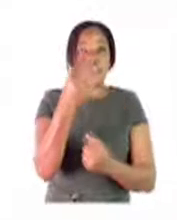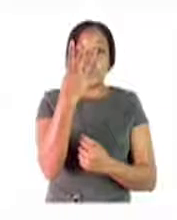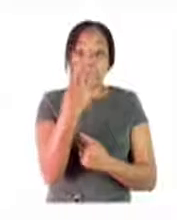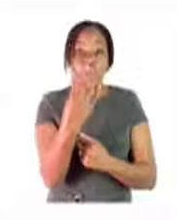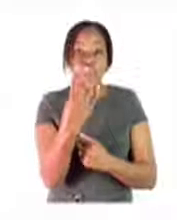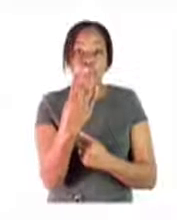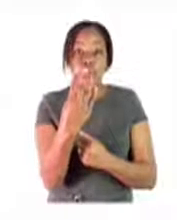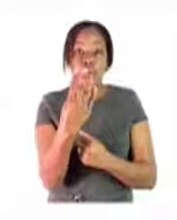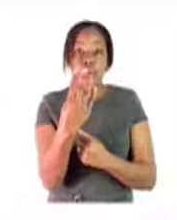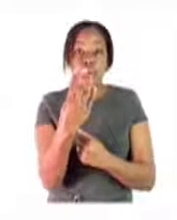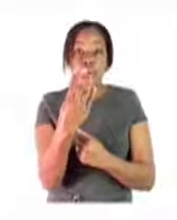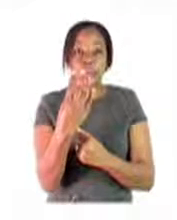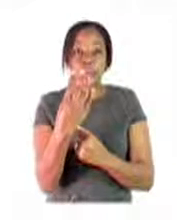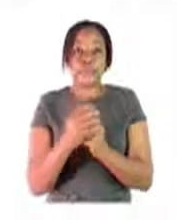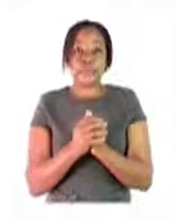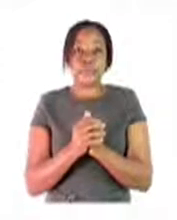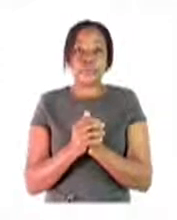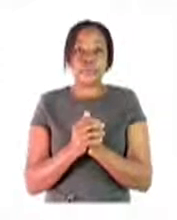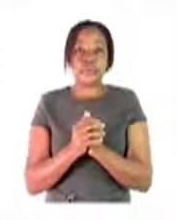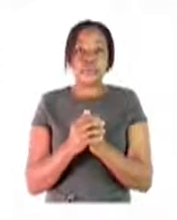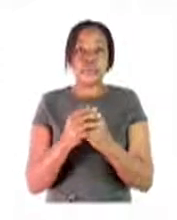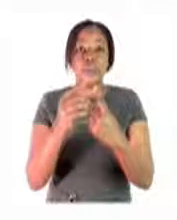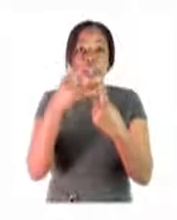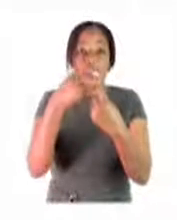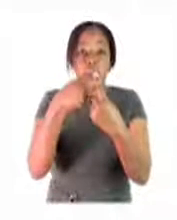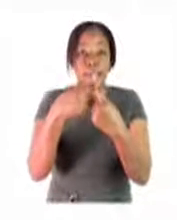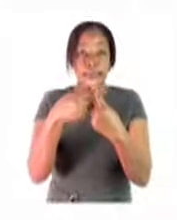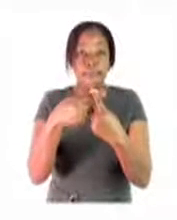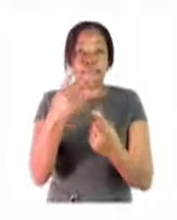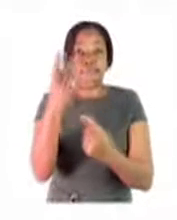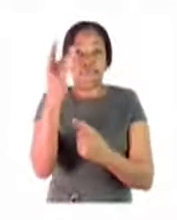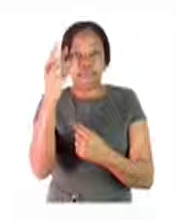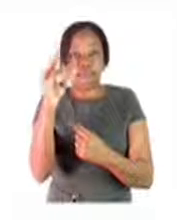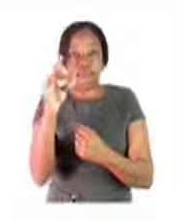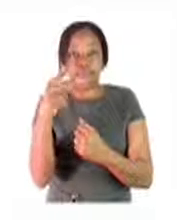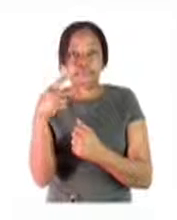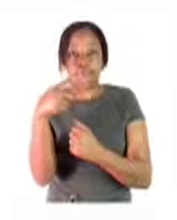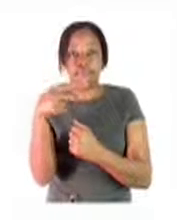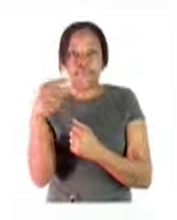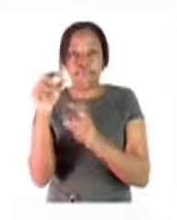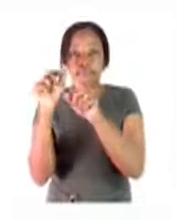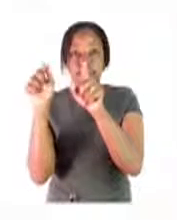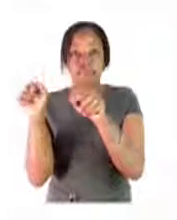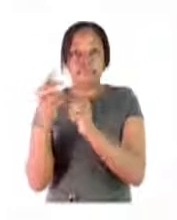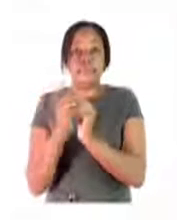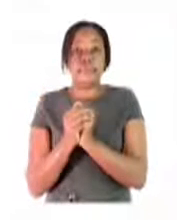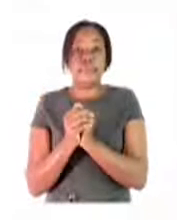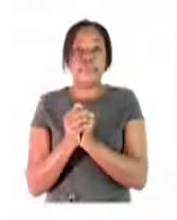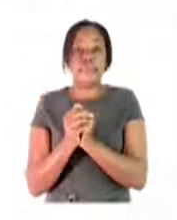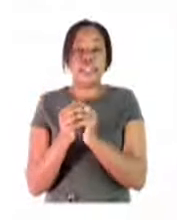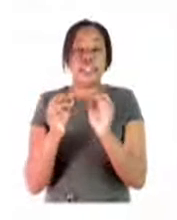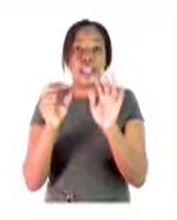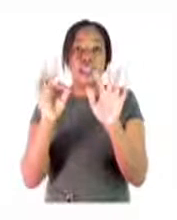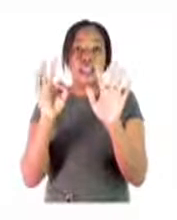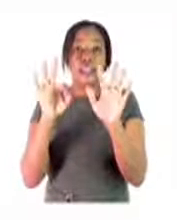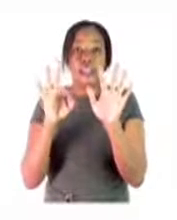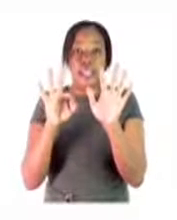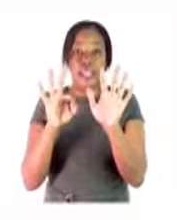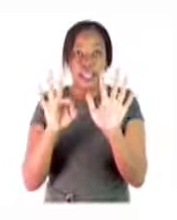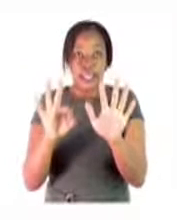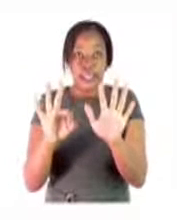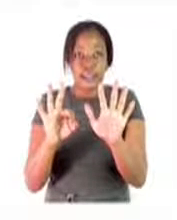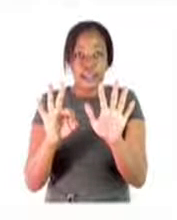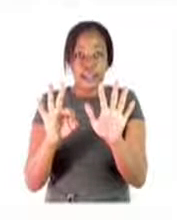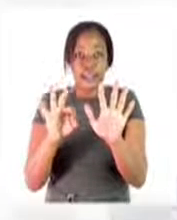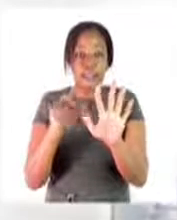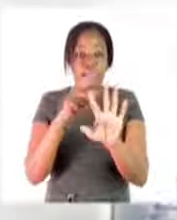We have our 8 fingers. You show on your fingers 8 for me. You put your